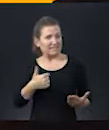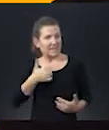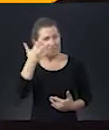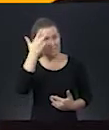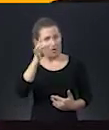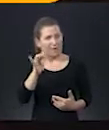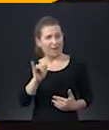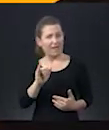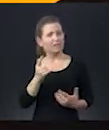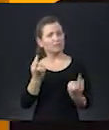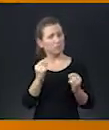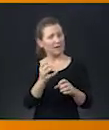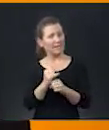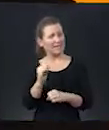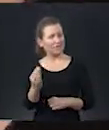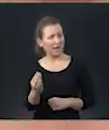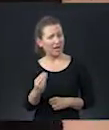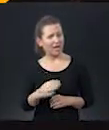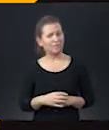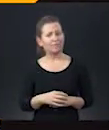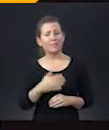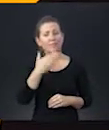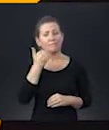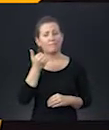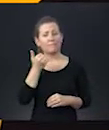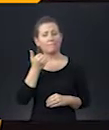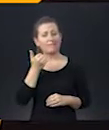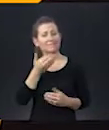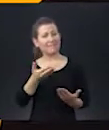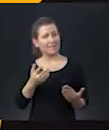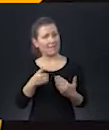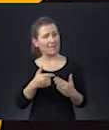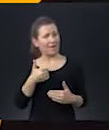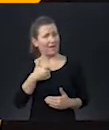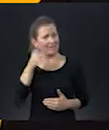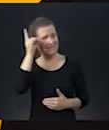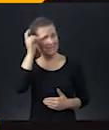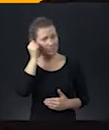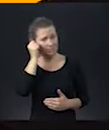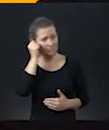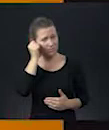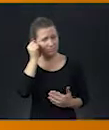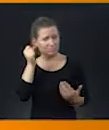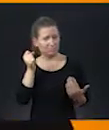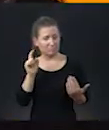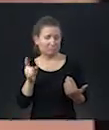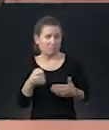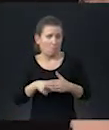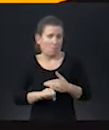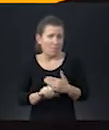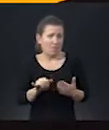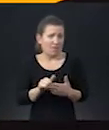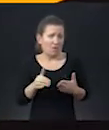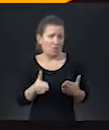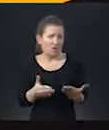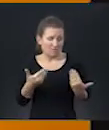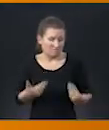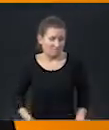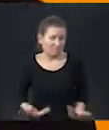to get a job. The best thing I have in Down syndrome is just have fun with it, because I'm born this